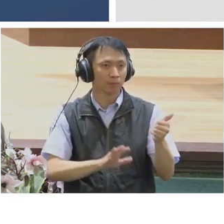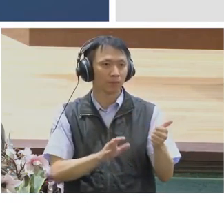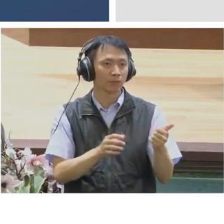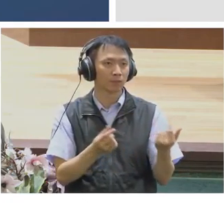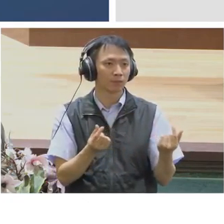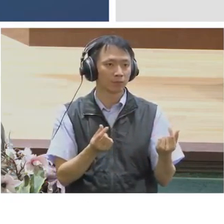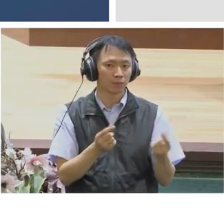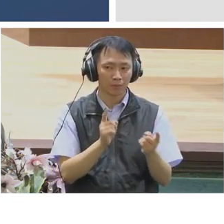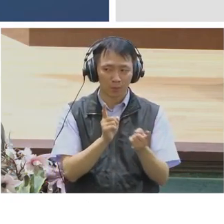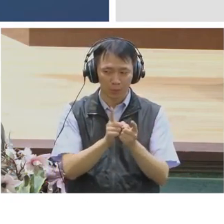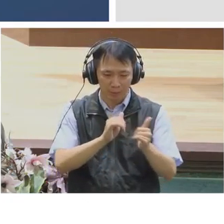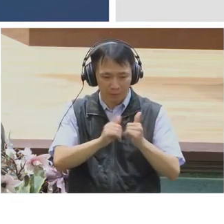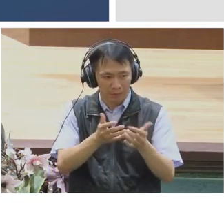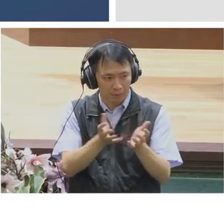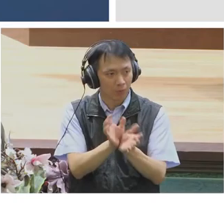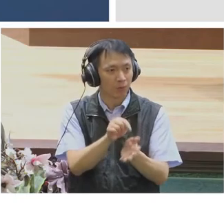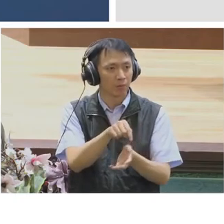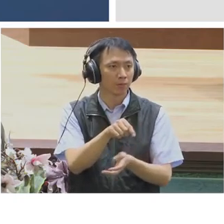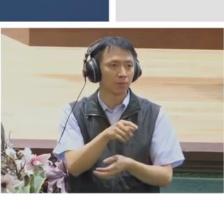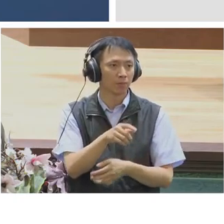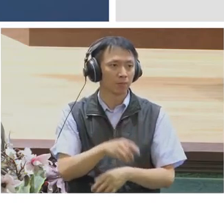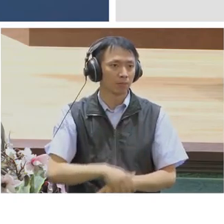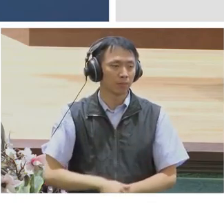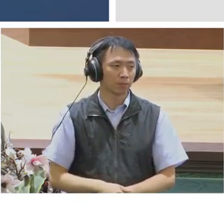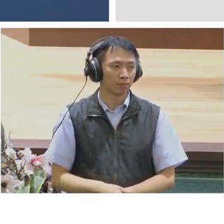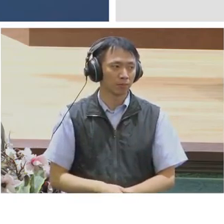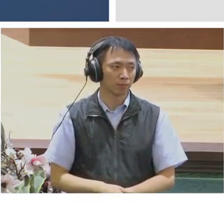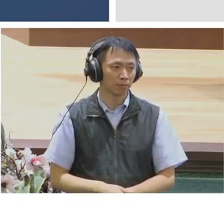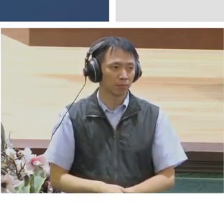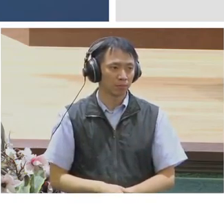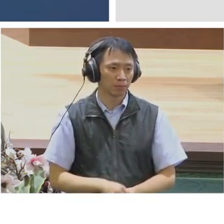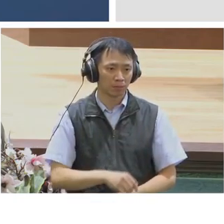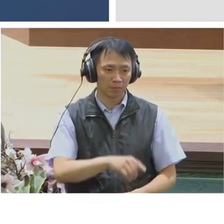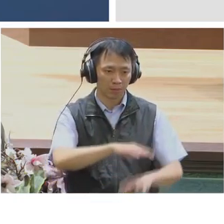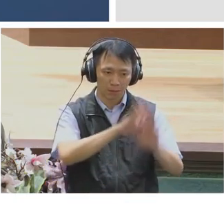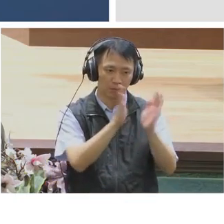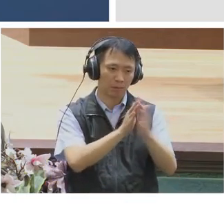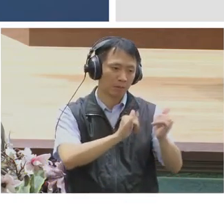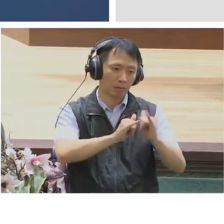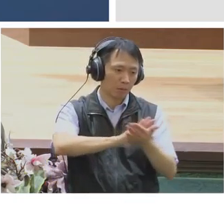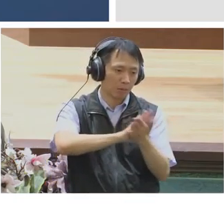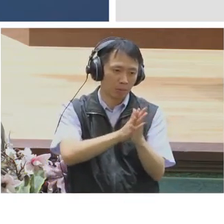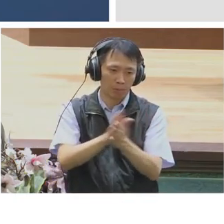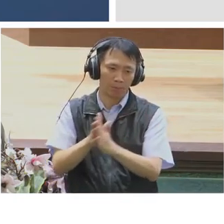we totally changed what it is to socialize and to trust people and to be able to be less